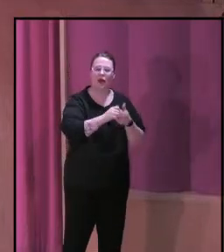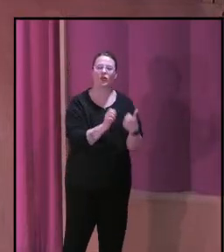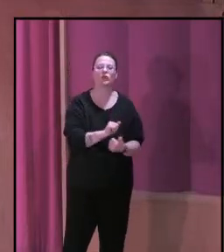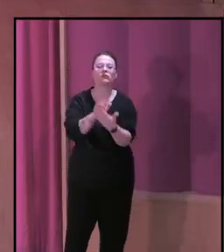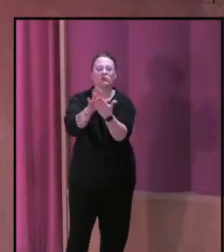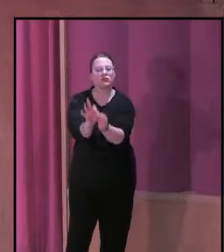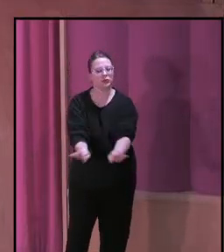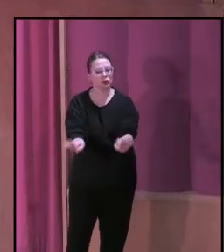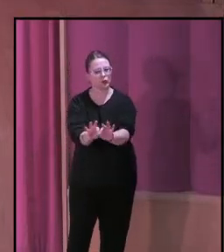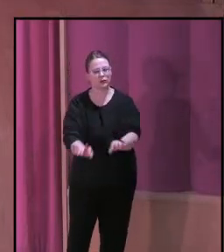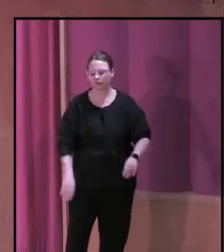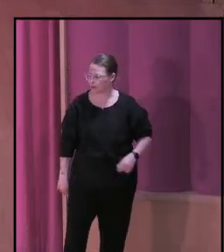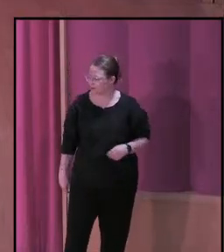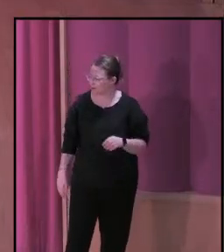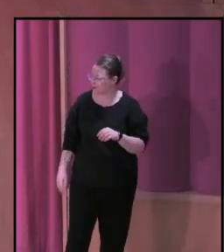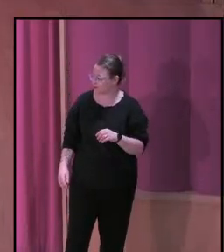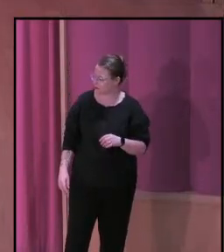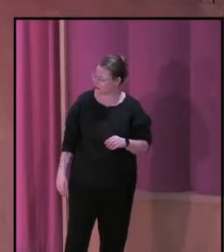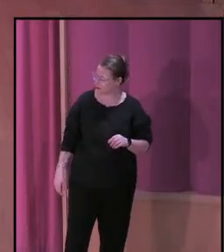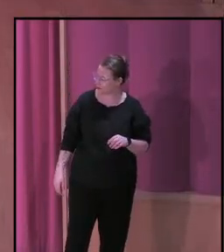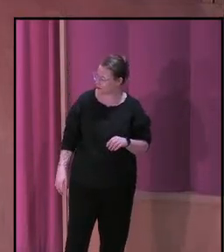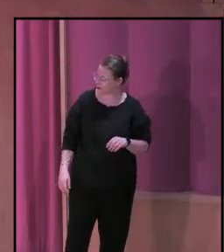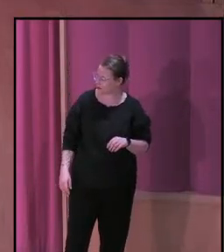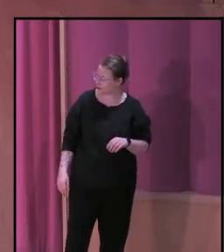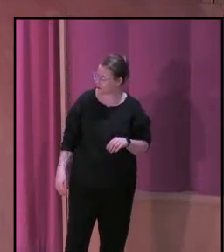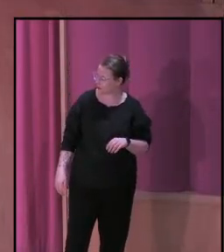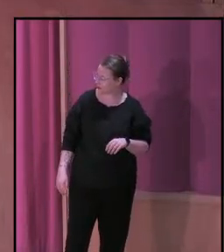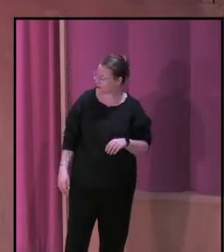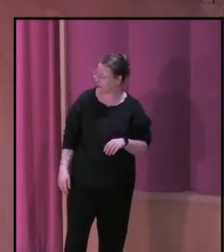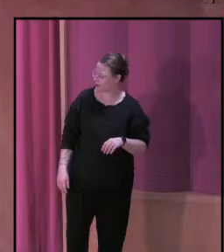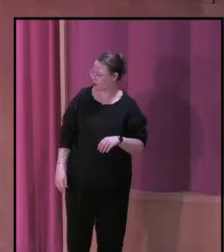try again. Here we go.